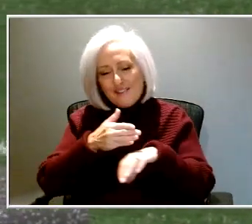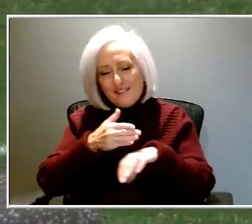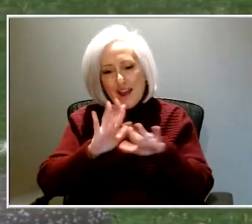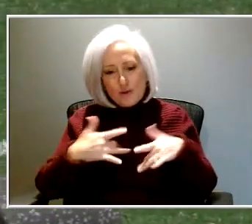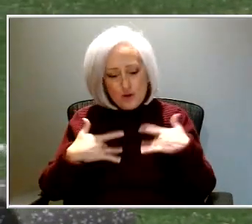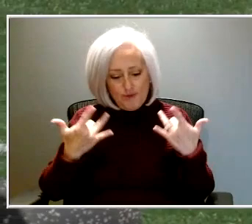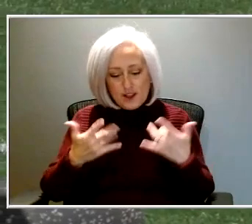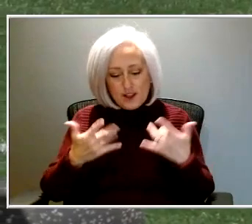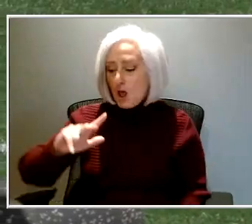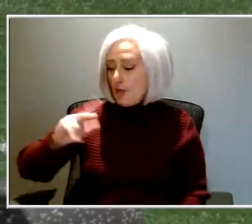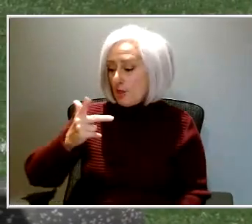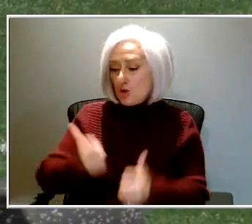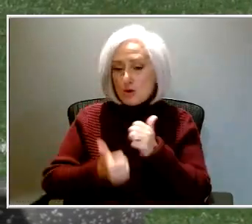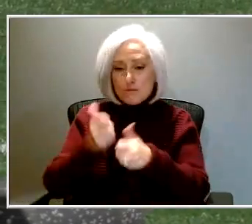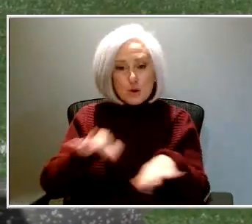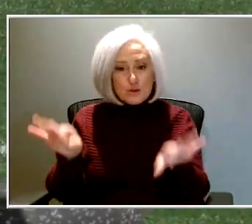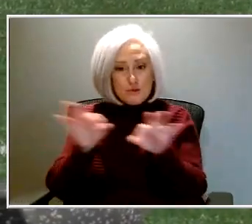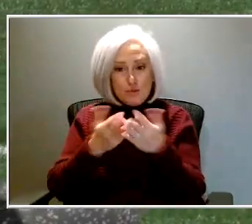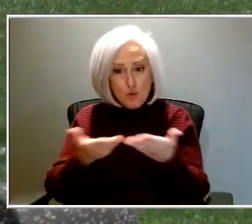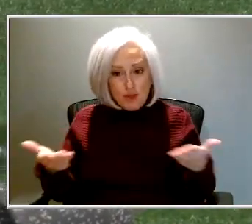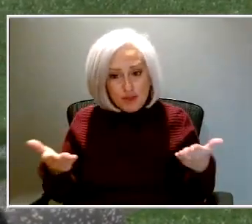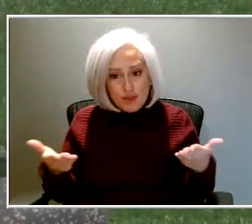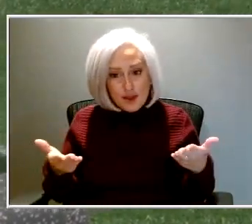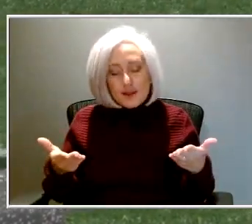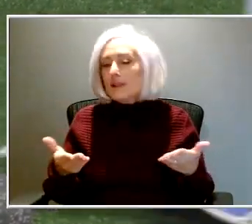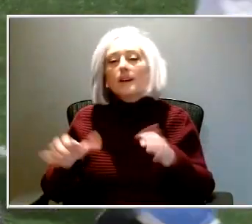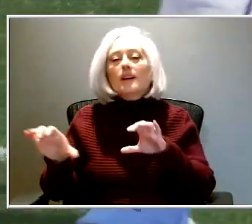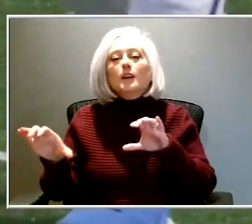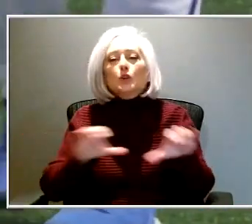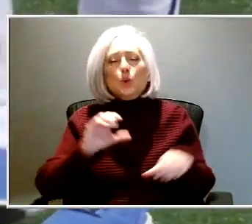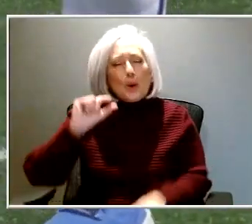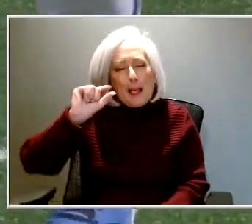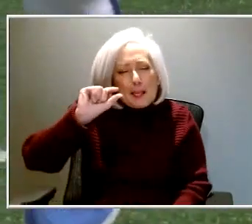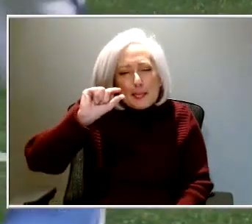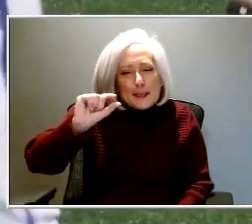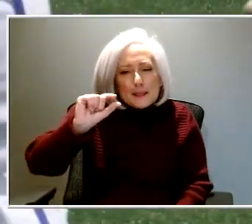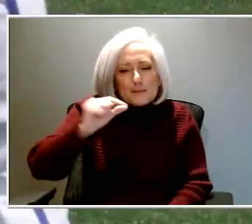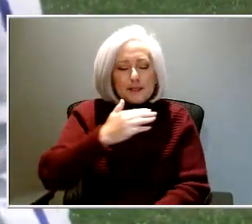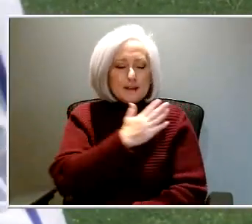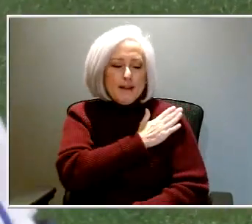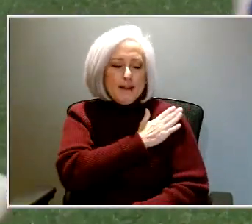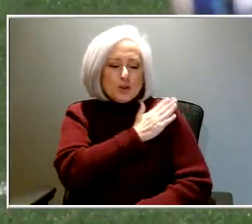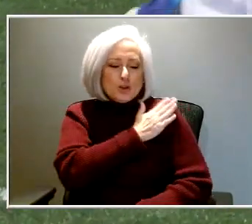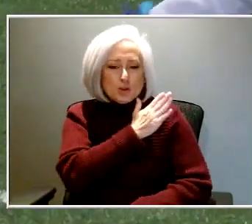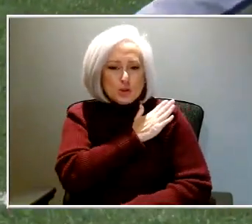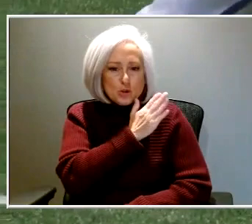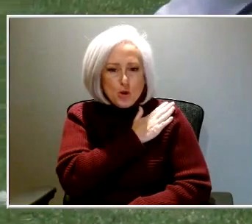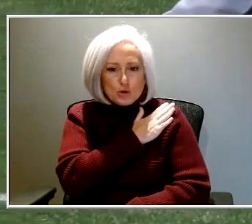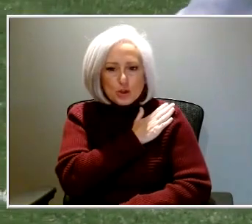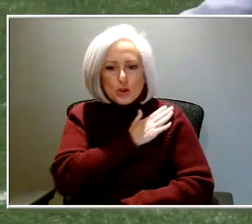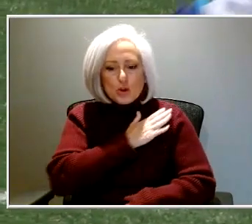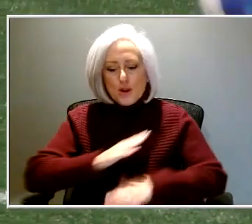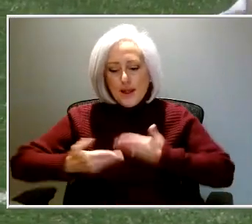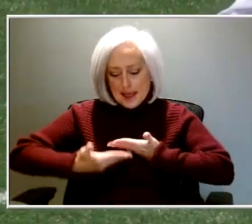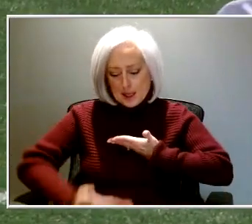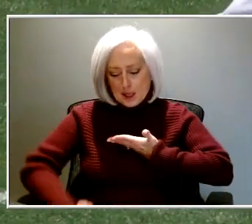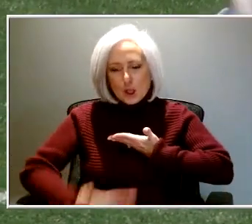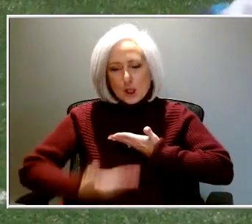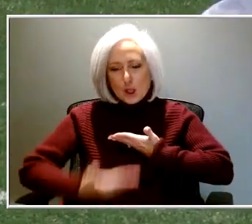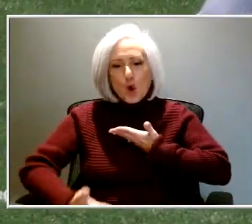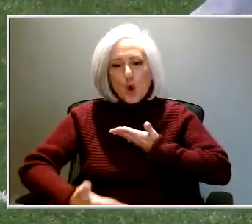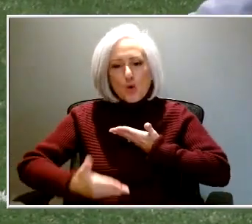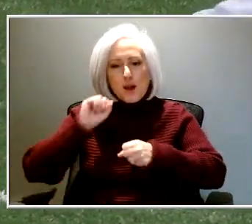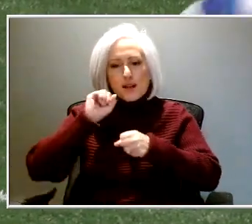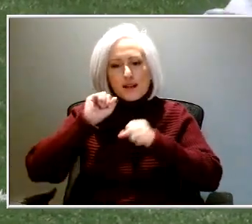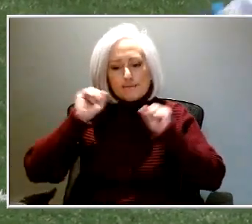most important part is to do a little bit of shoulder and lower body work in terms of making